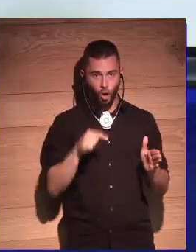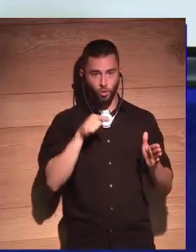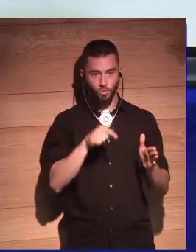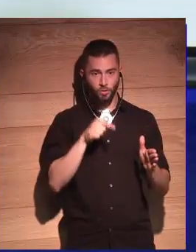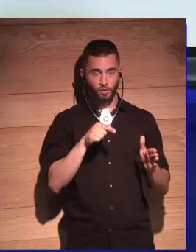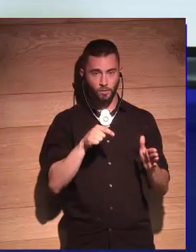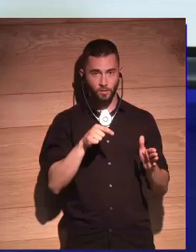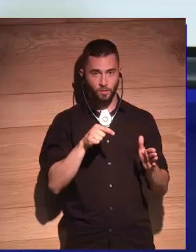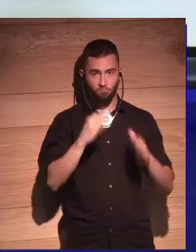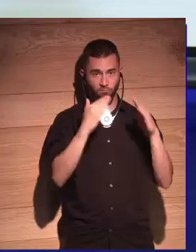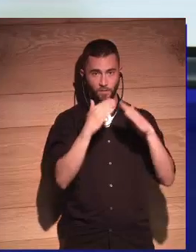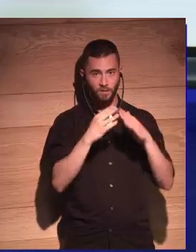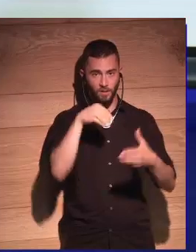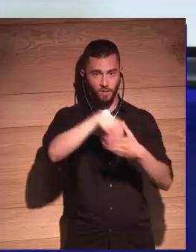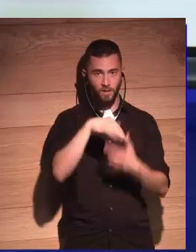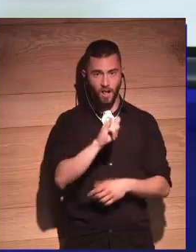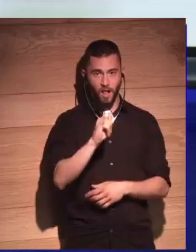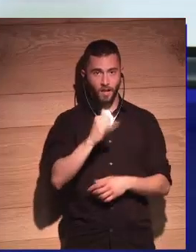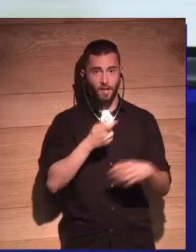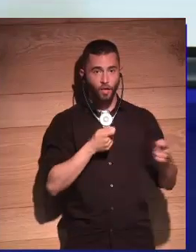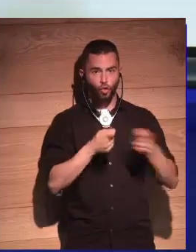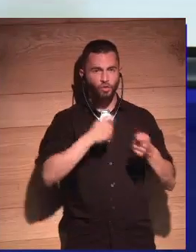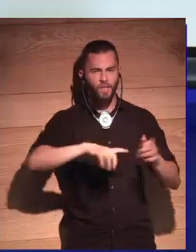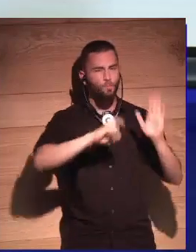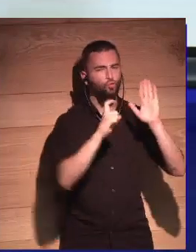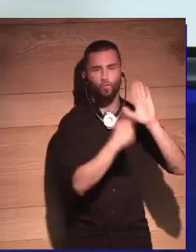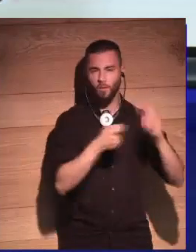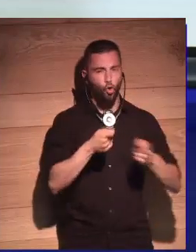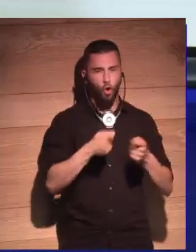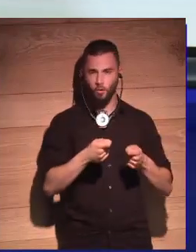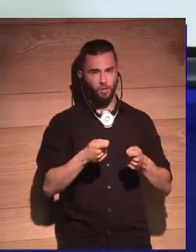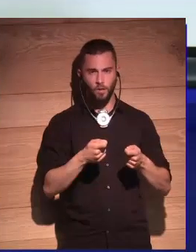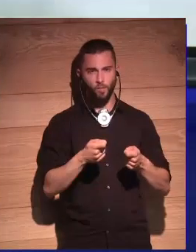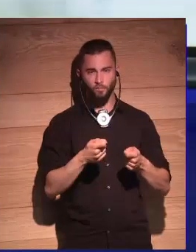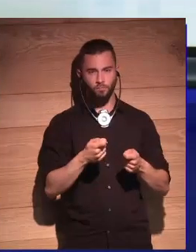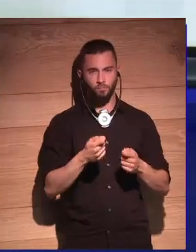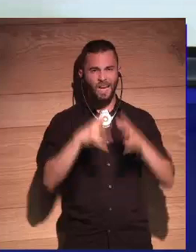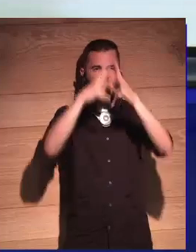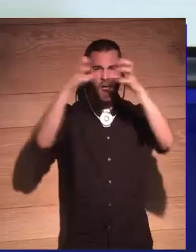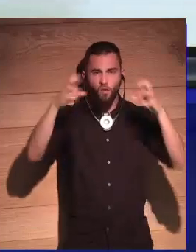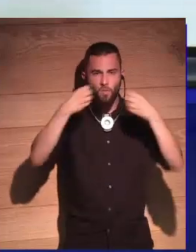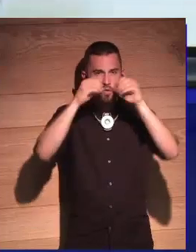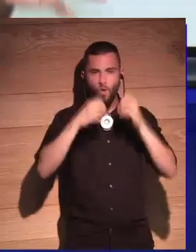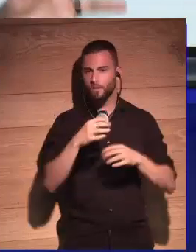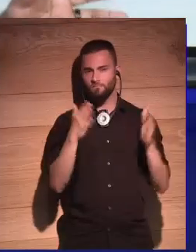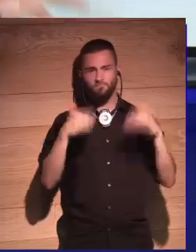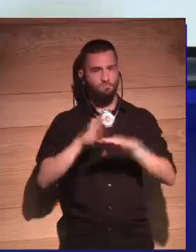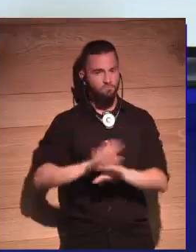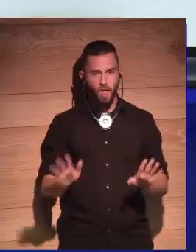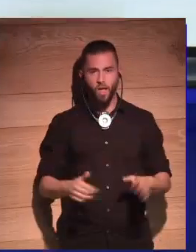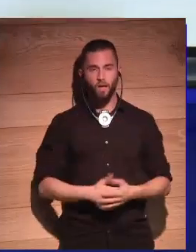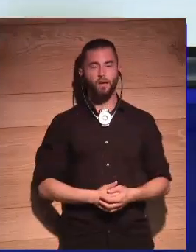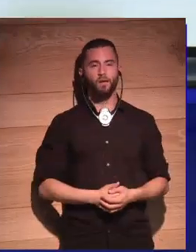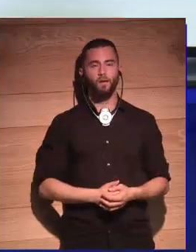your complete control. It's not somewhere in the cloud. It's not somewhere, in Google's cloud